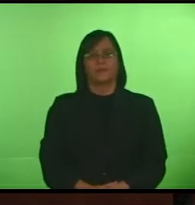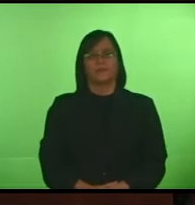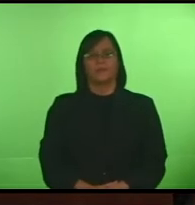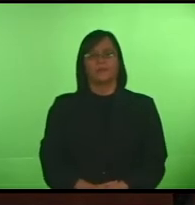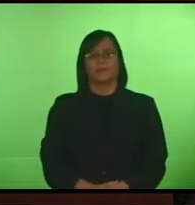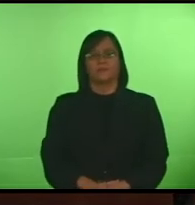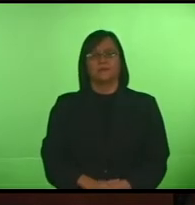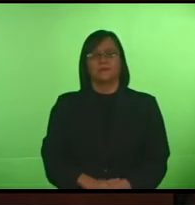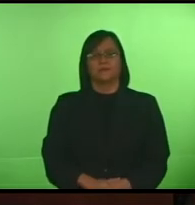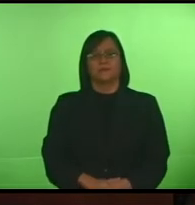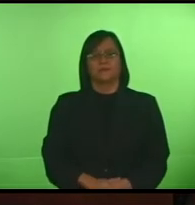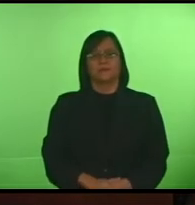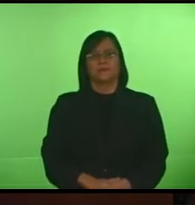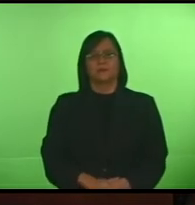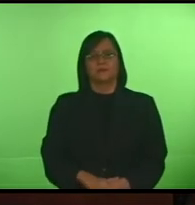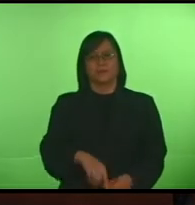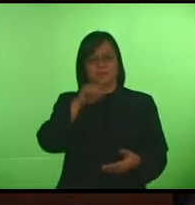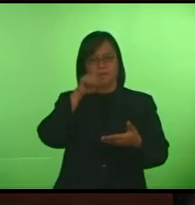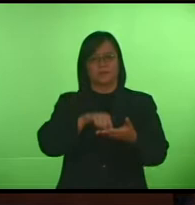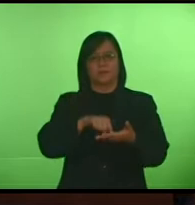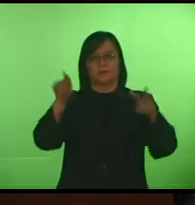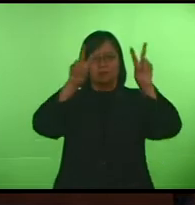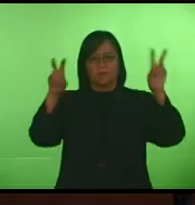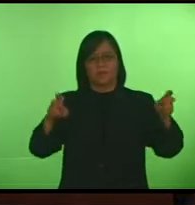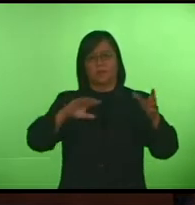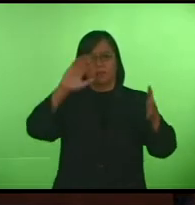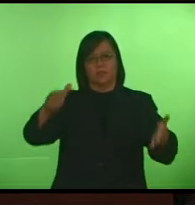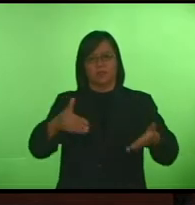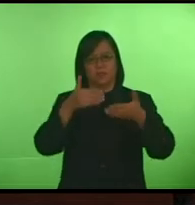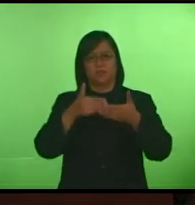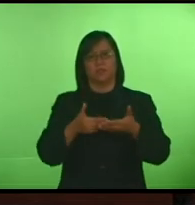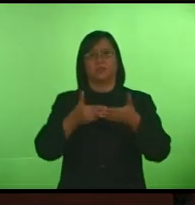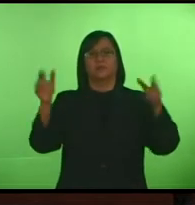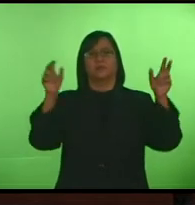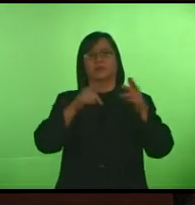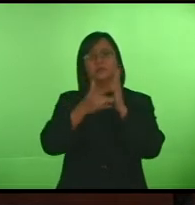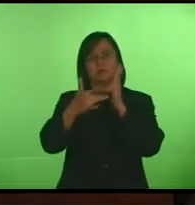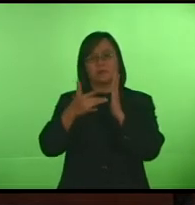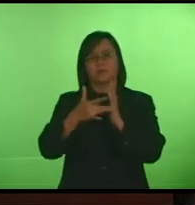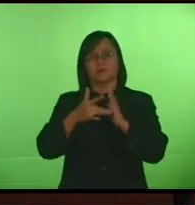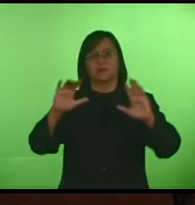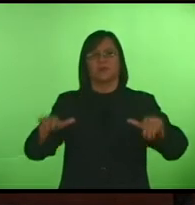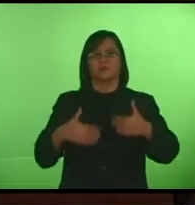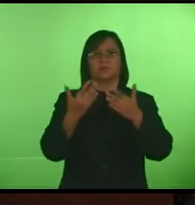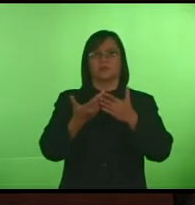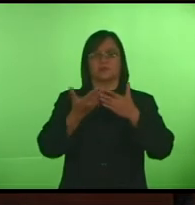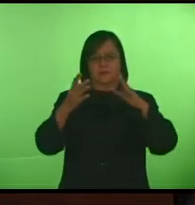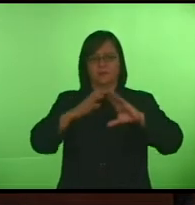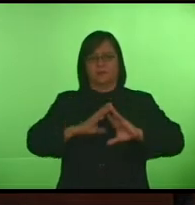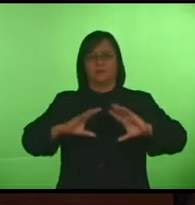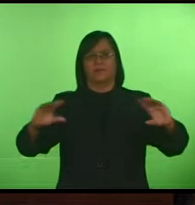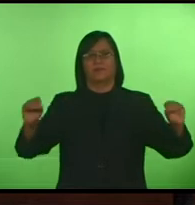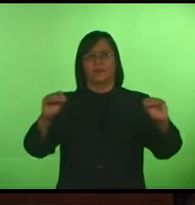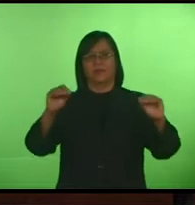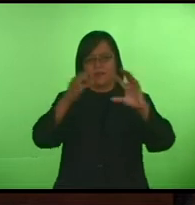This topic will introduce to techniques that will help you to handle essay writing better. You will see how a paragraph